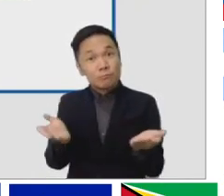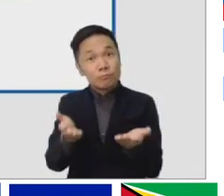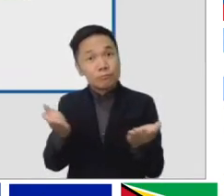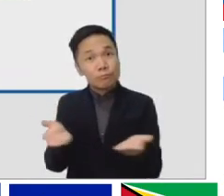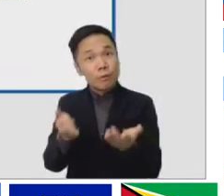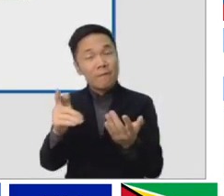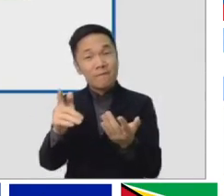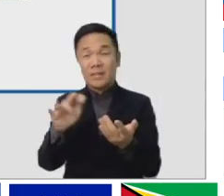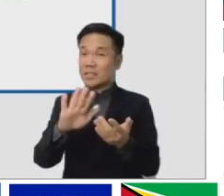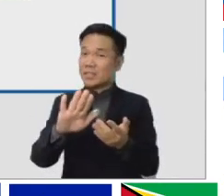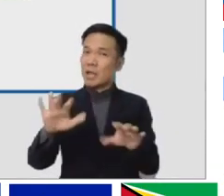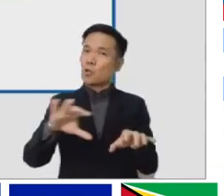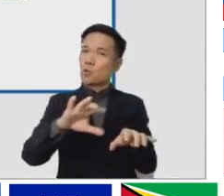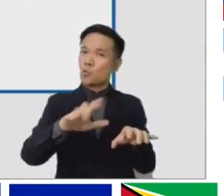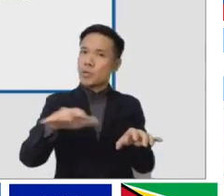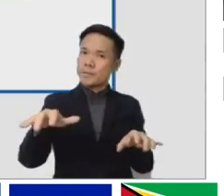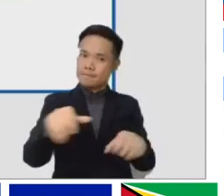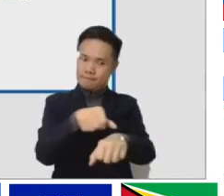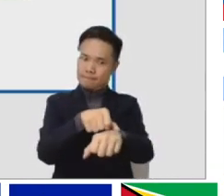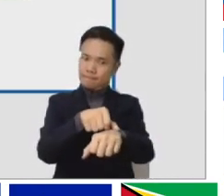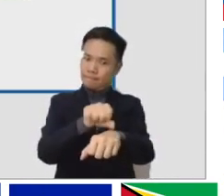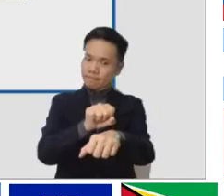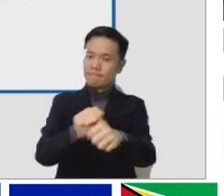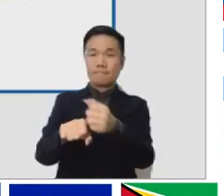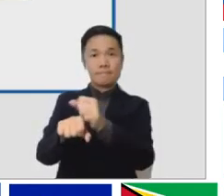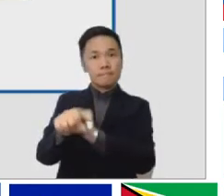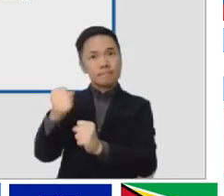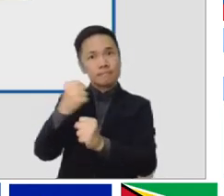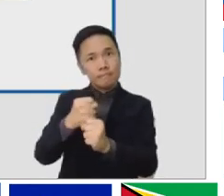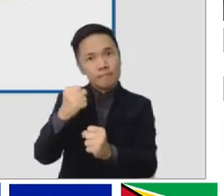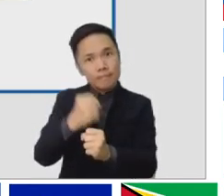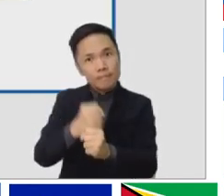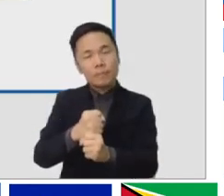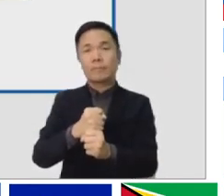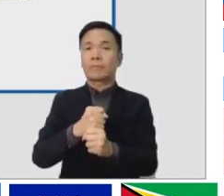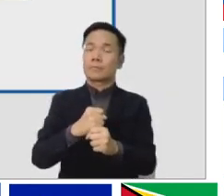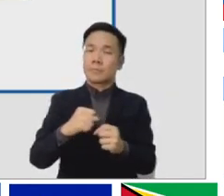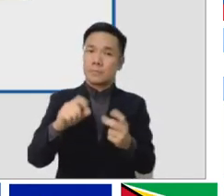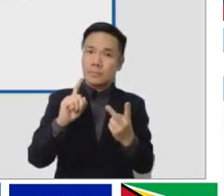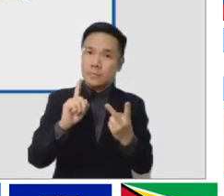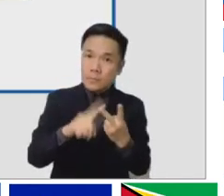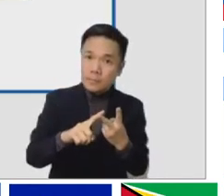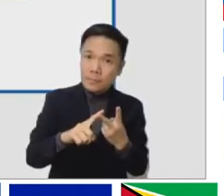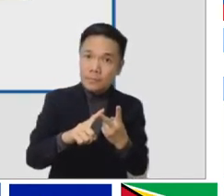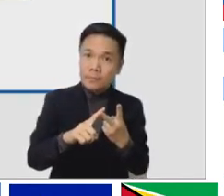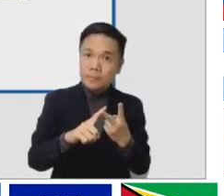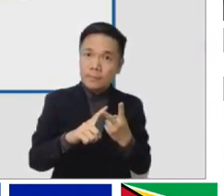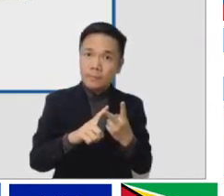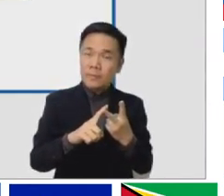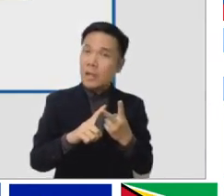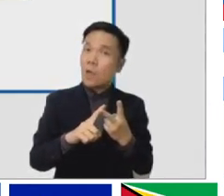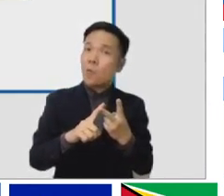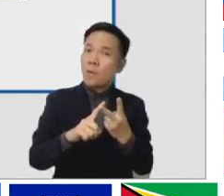efforts, field data collection devices, specific activities to run all of these